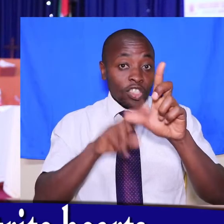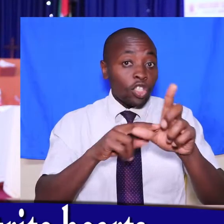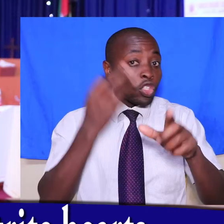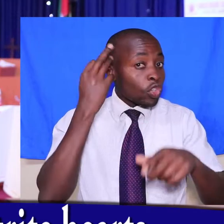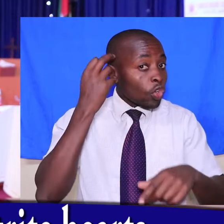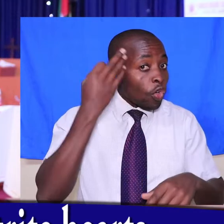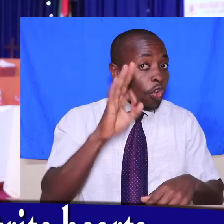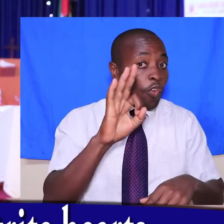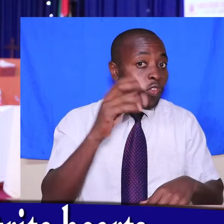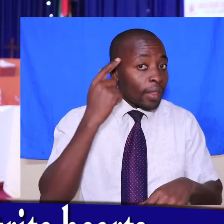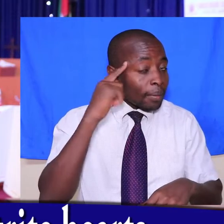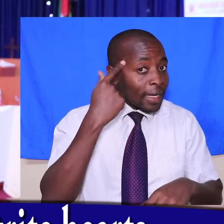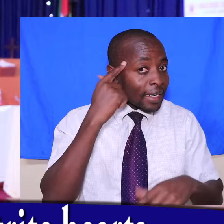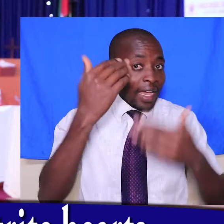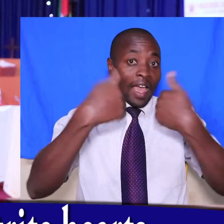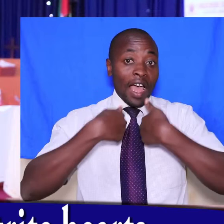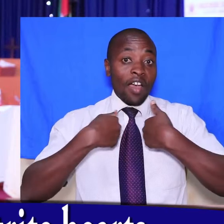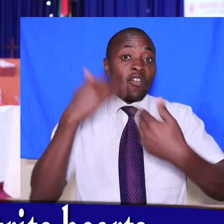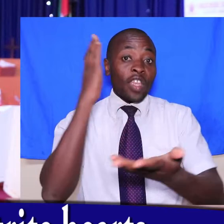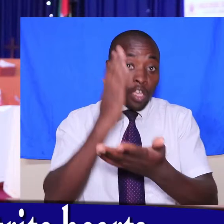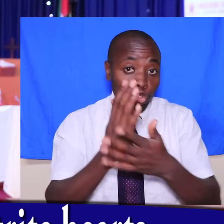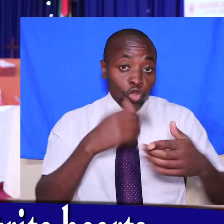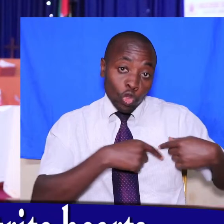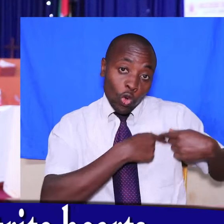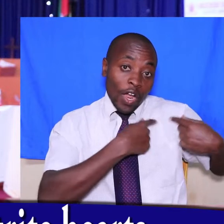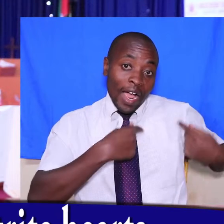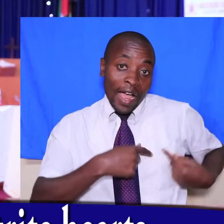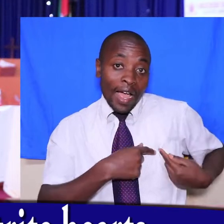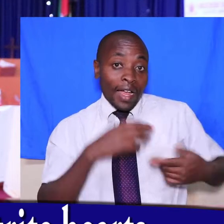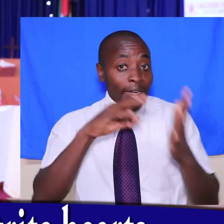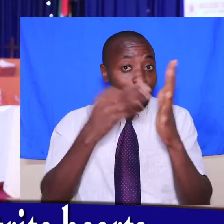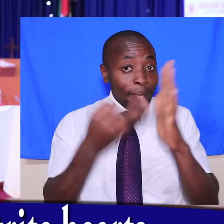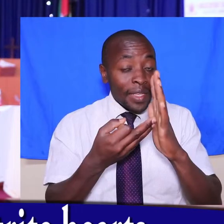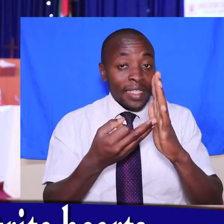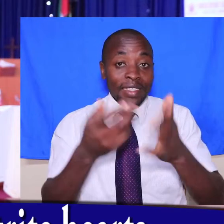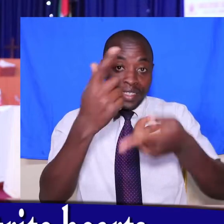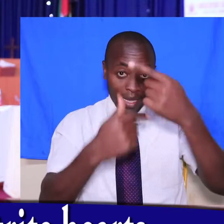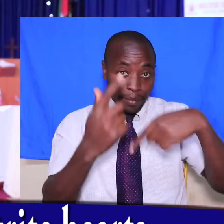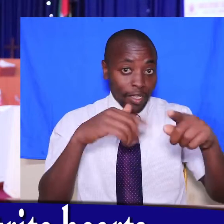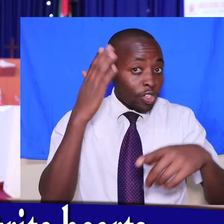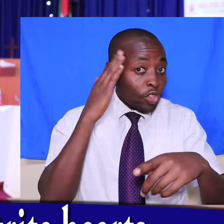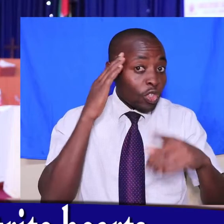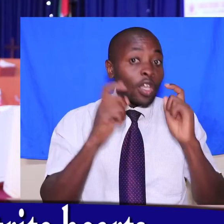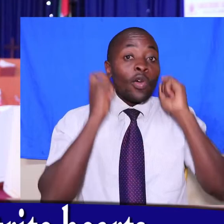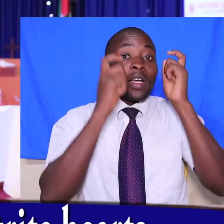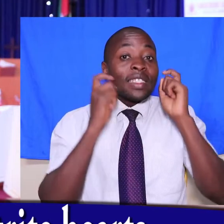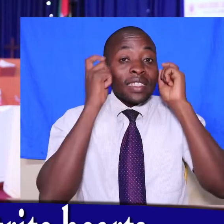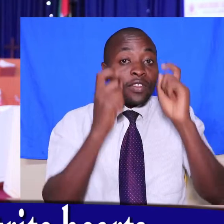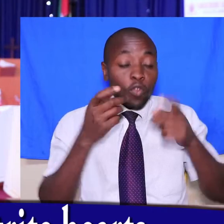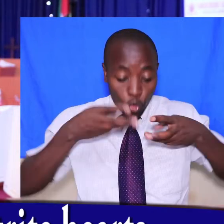mind, and therefore having a concrete heart means recognizing our